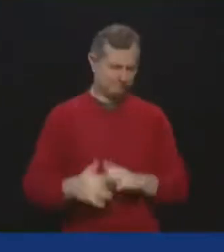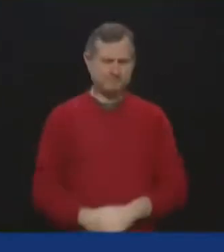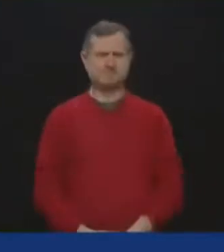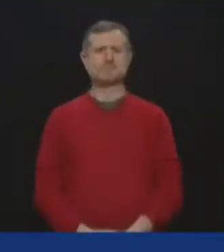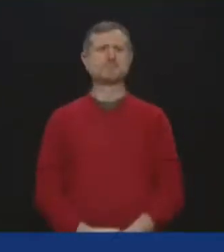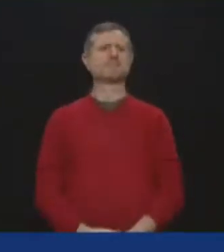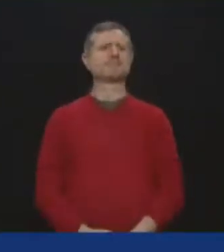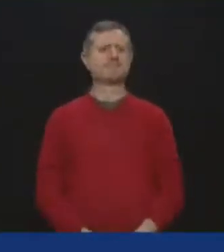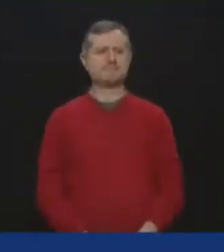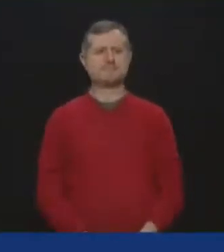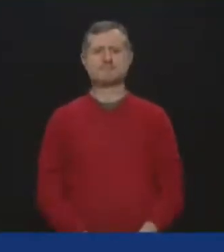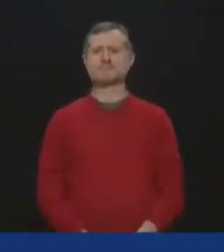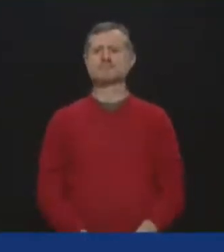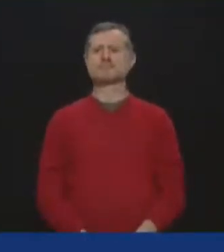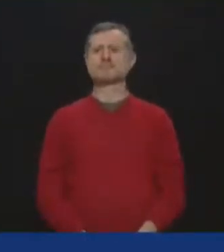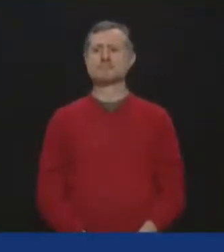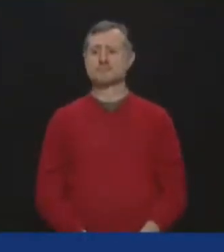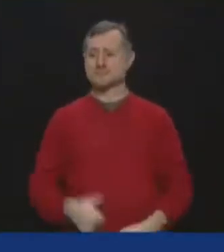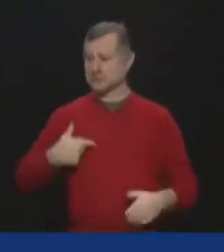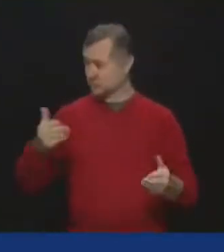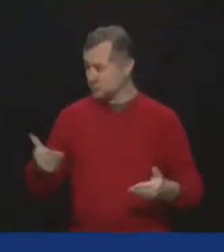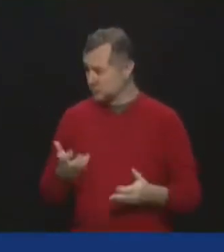You want to introduce the next one, Robin?